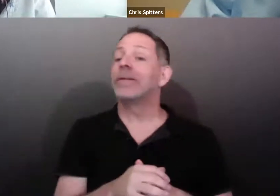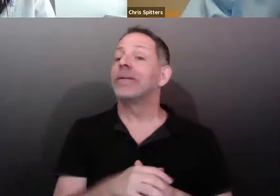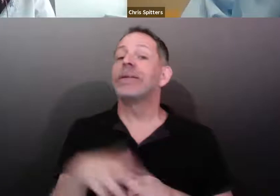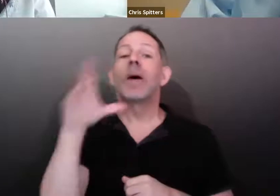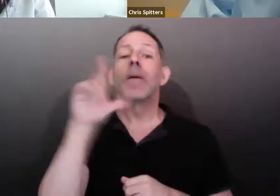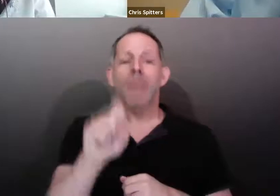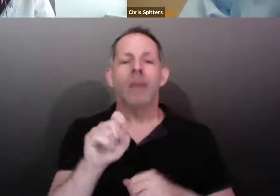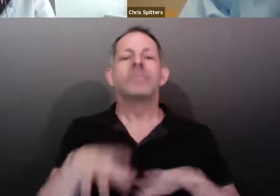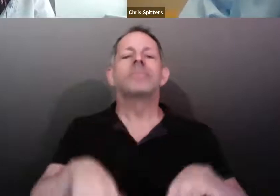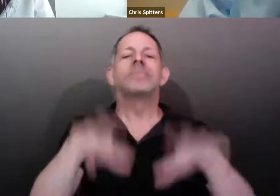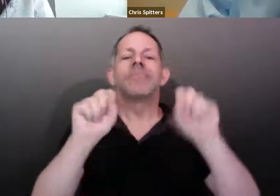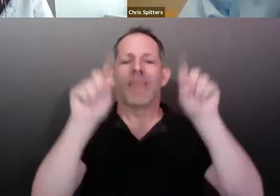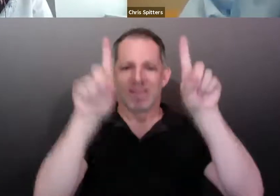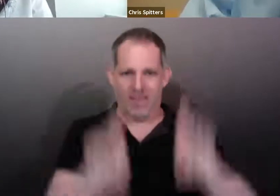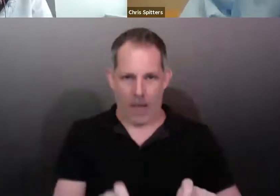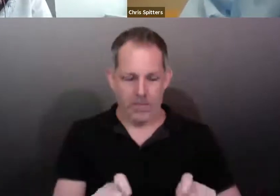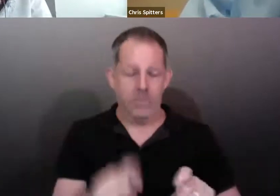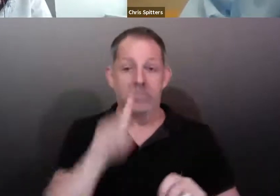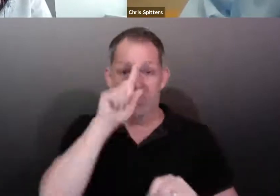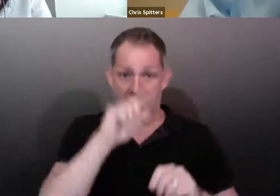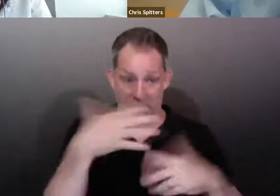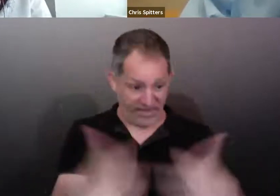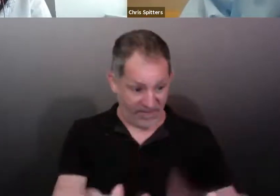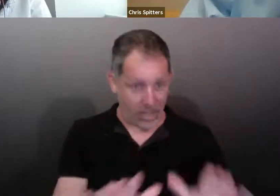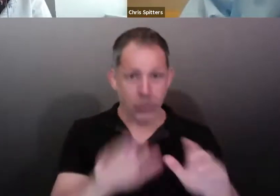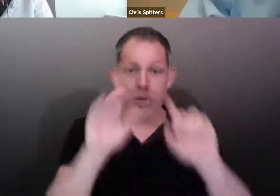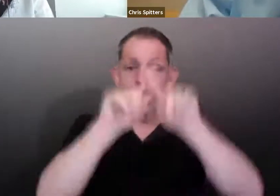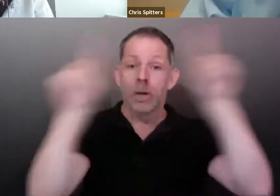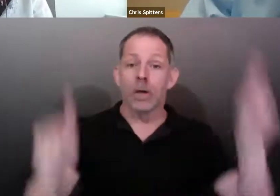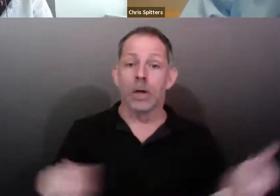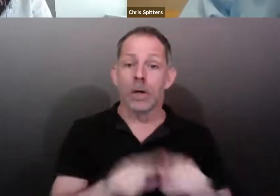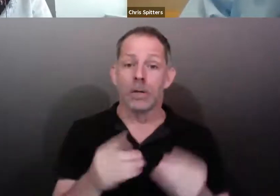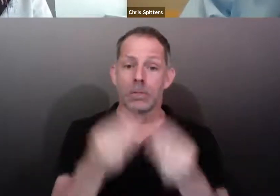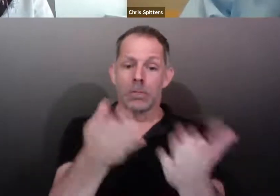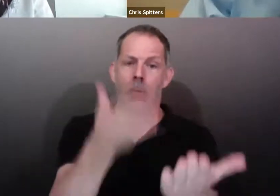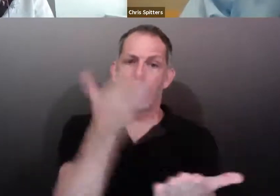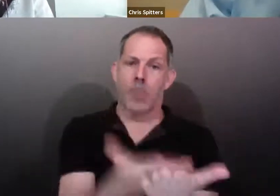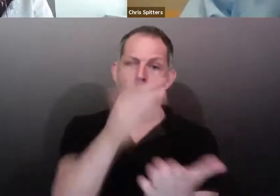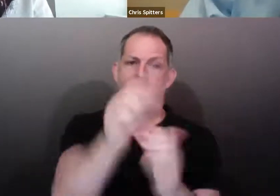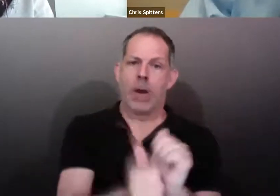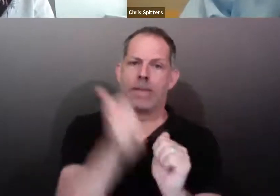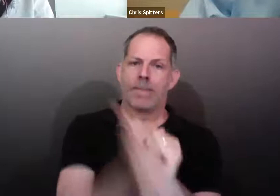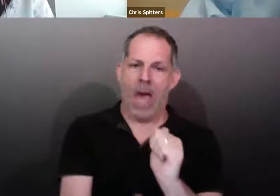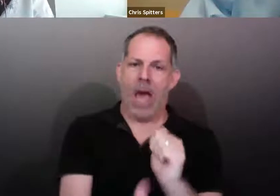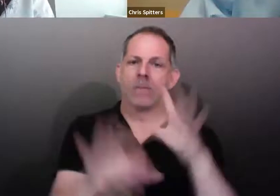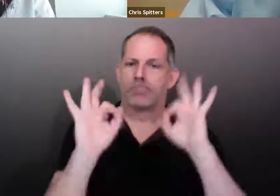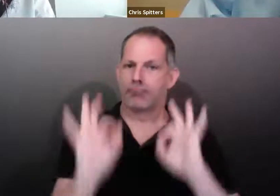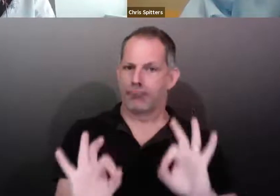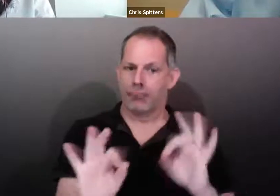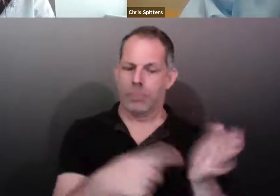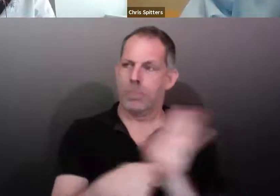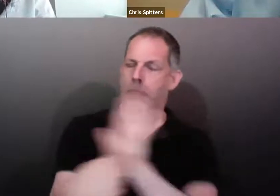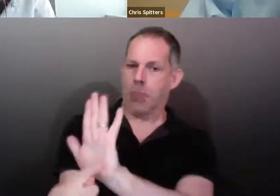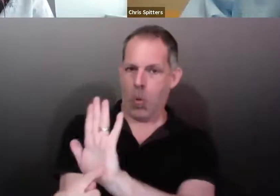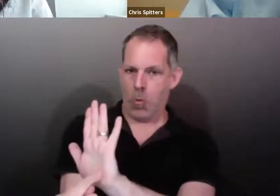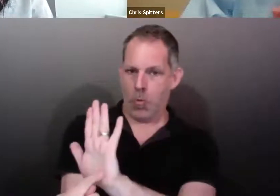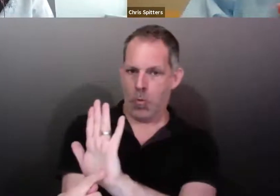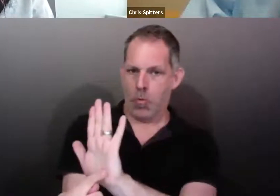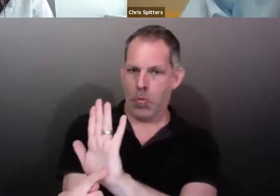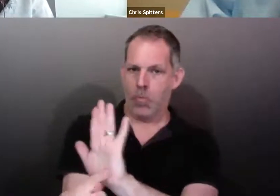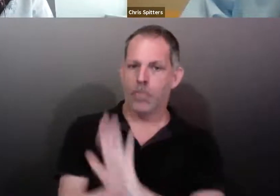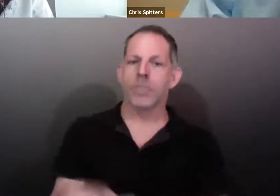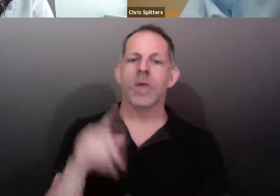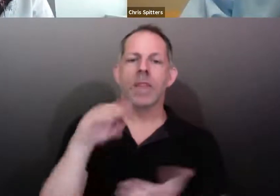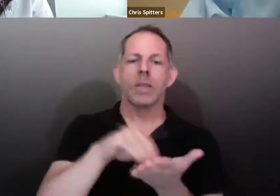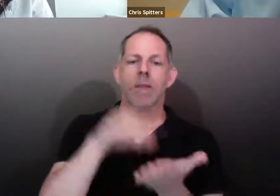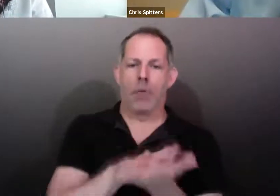healthcare providers, or for travel-related purposes. Please keep in mind that our turnaround time is 3 to 4 business days, and there